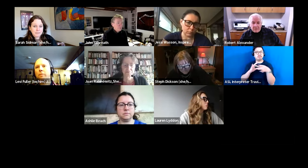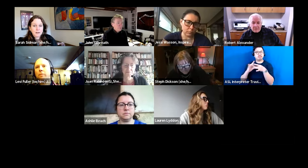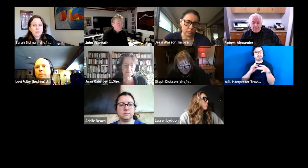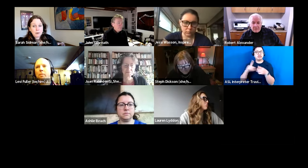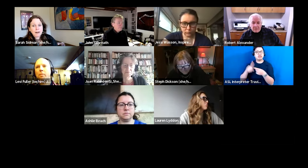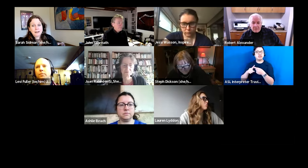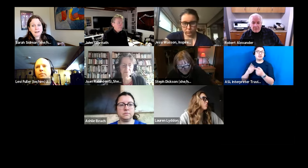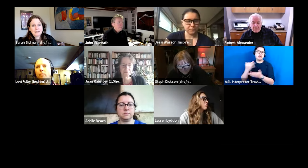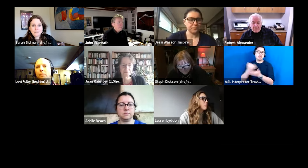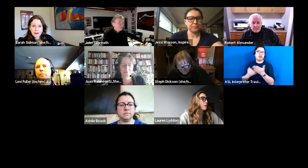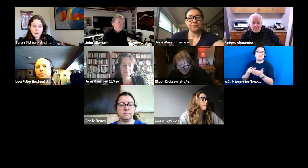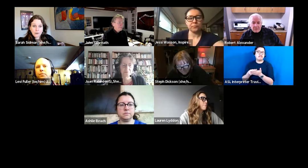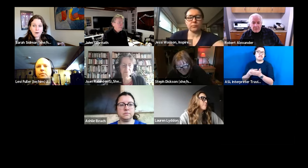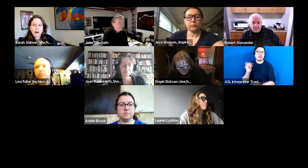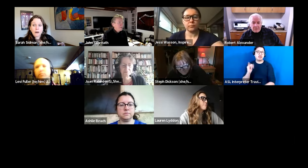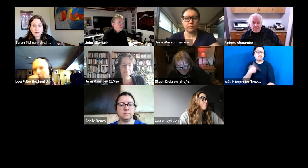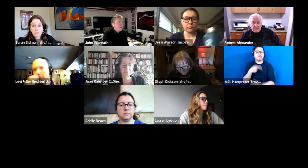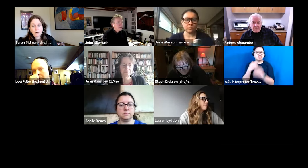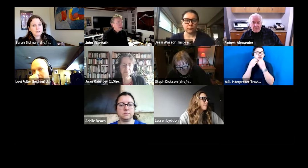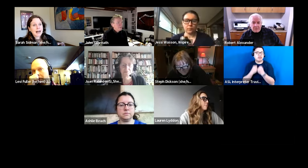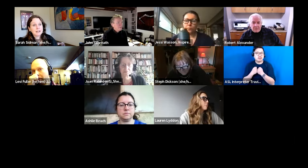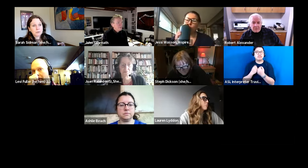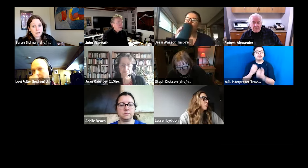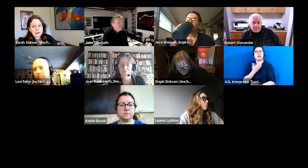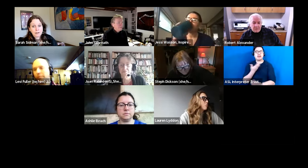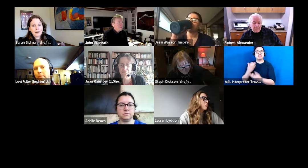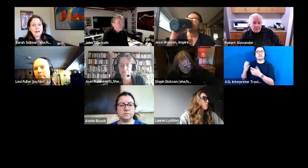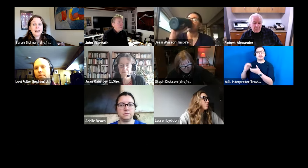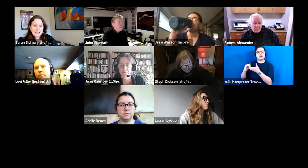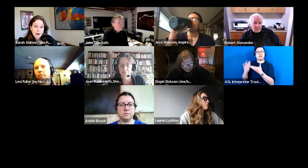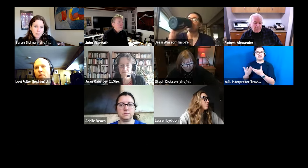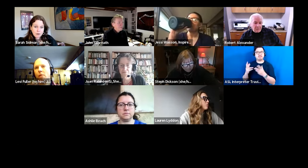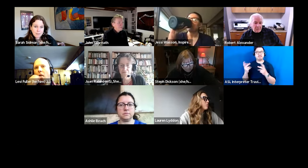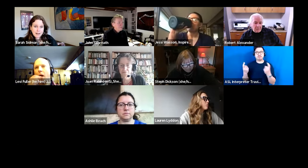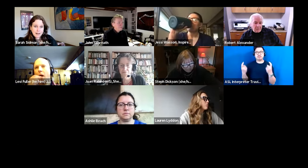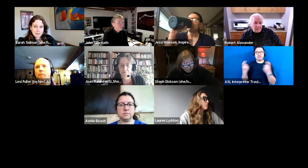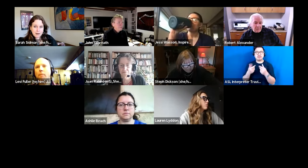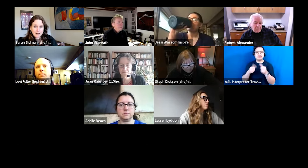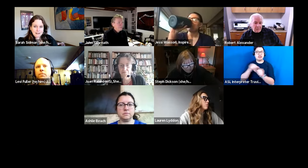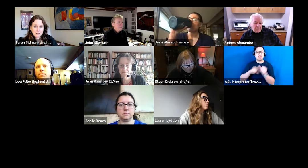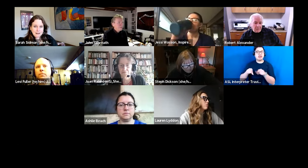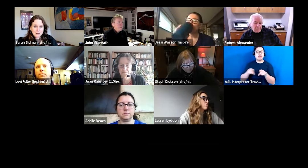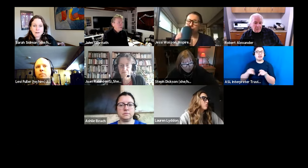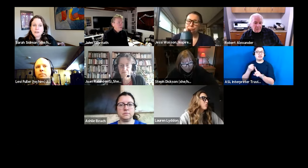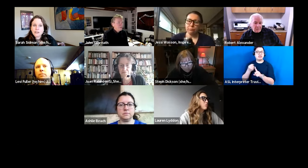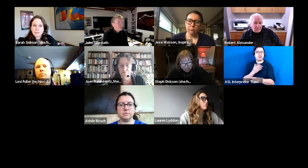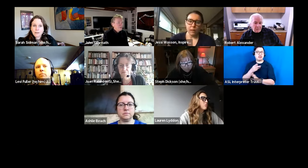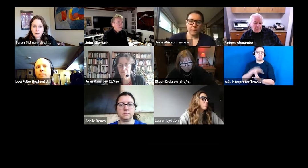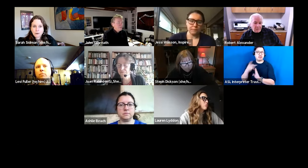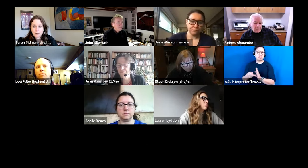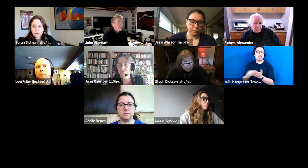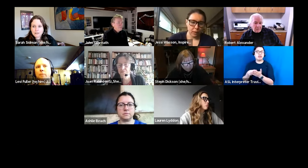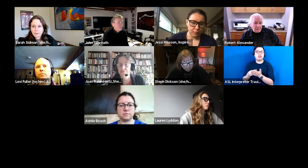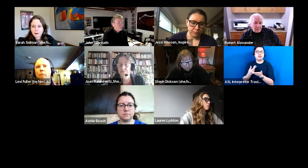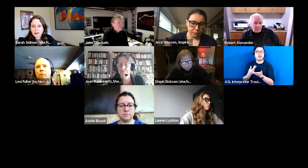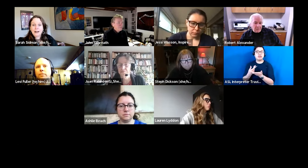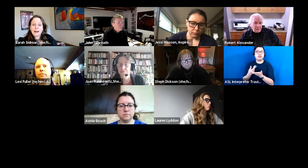We recognize the value our cultural partners add to one another and to our programming and impact. Relationship with the